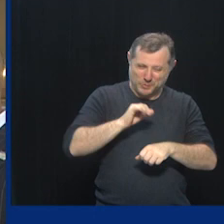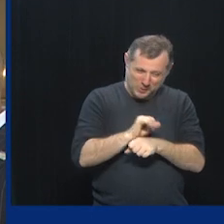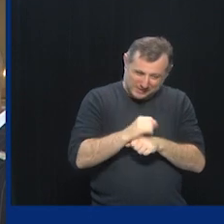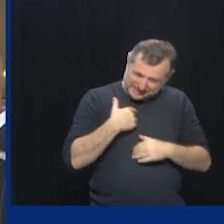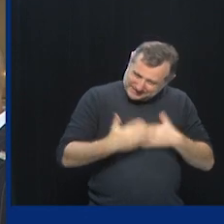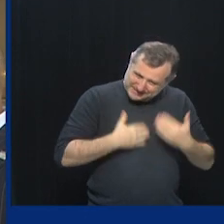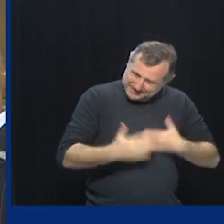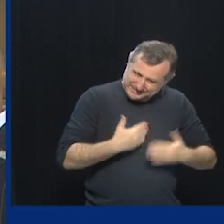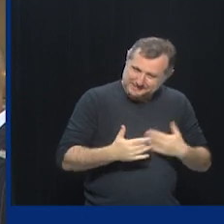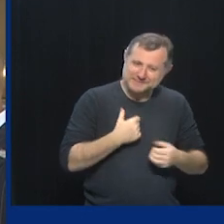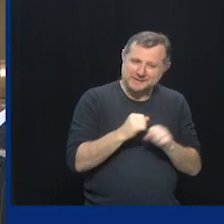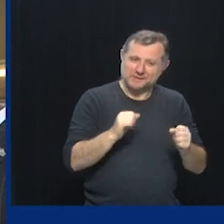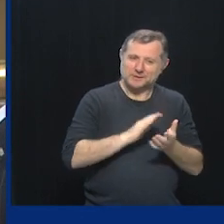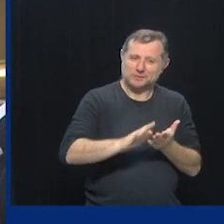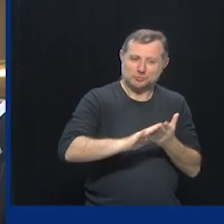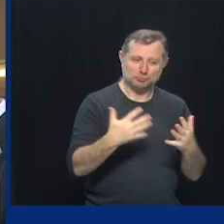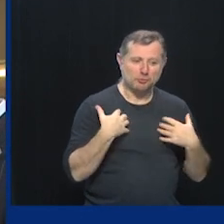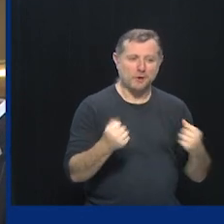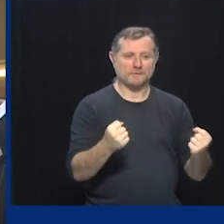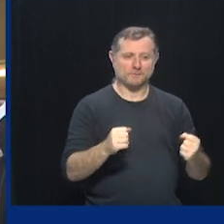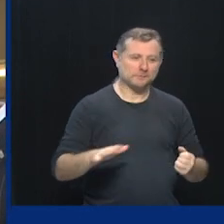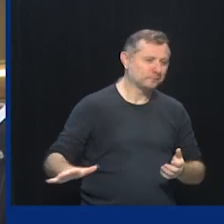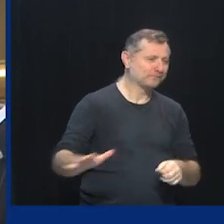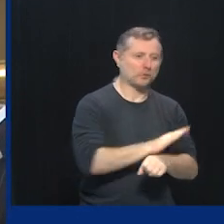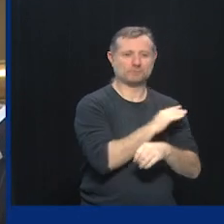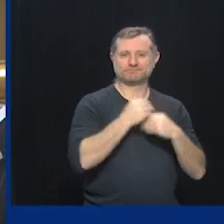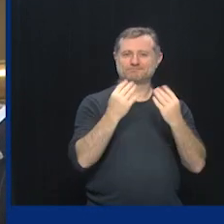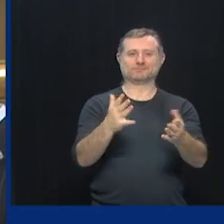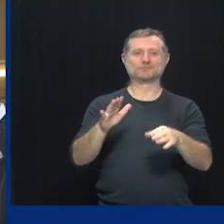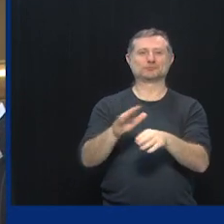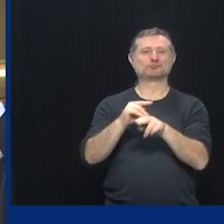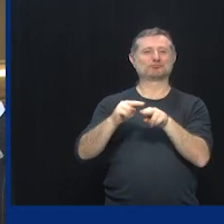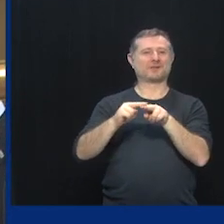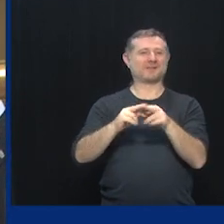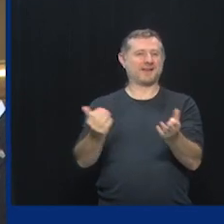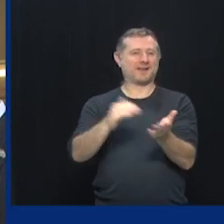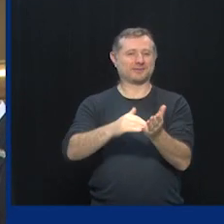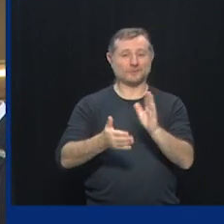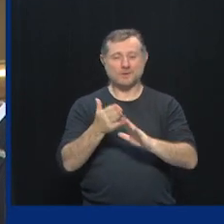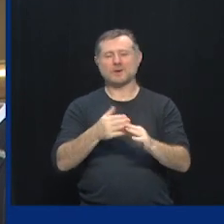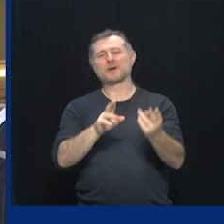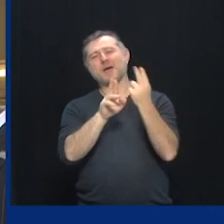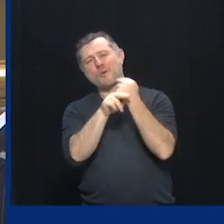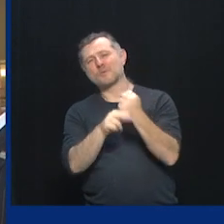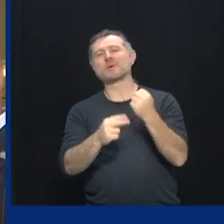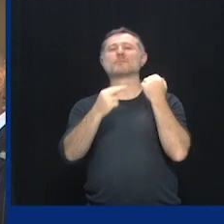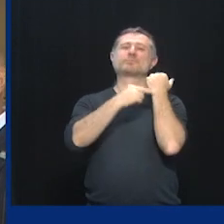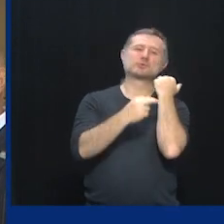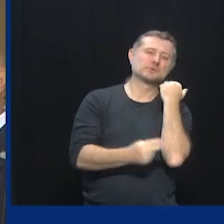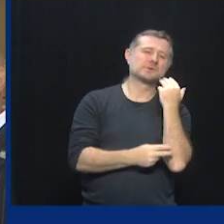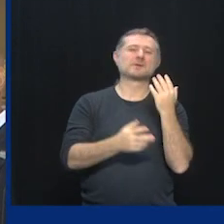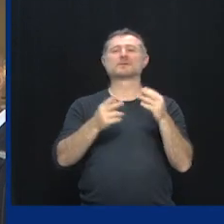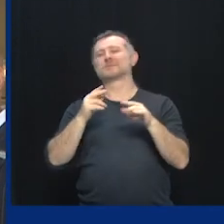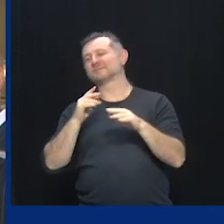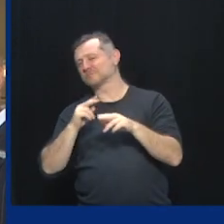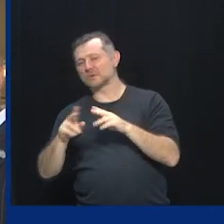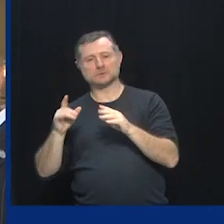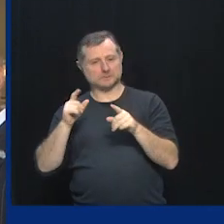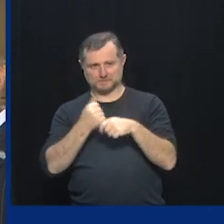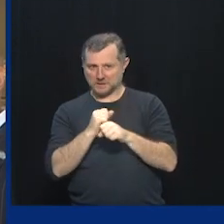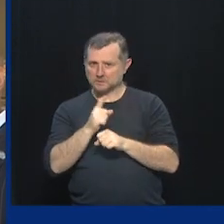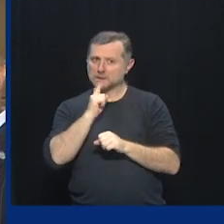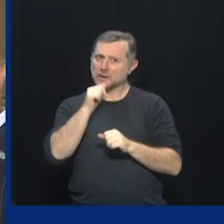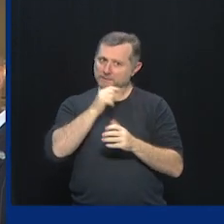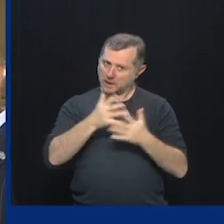restore full service. And aside from us, the highways, the bridges, they took on a tremendous amount of water as well. I think the people that are out